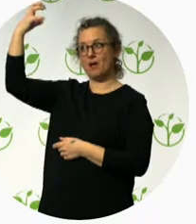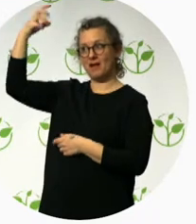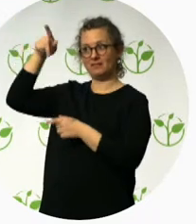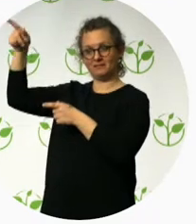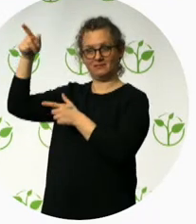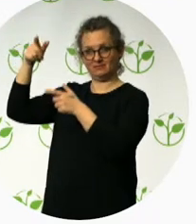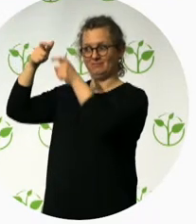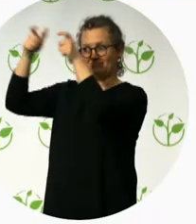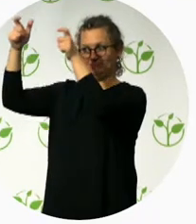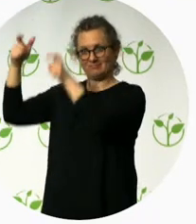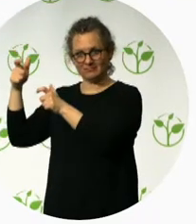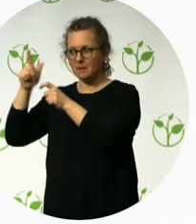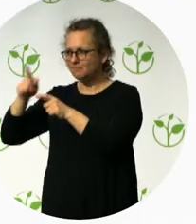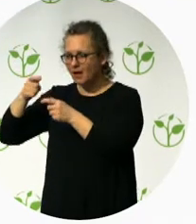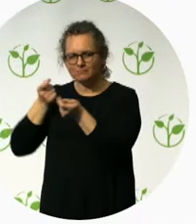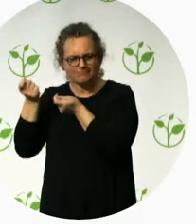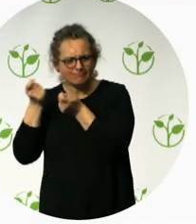even when the project ends.